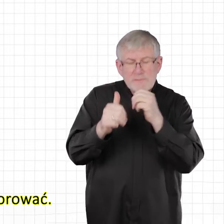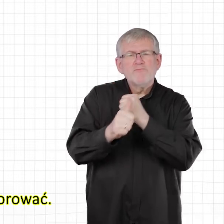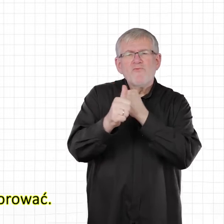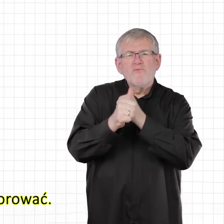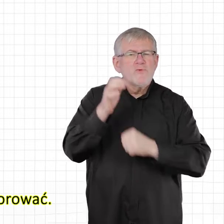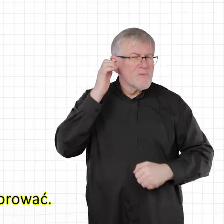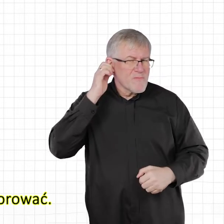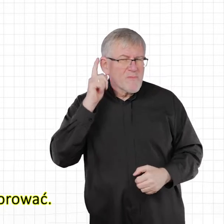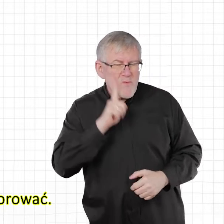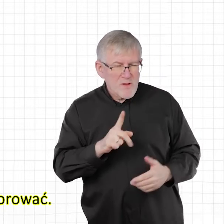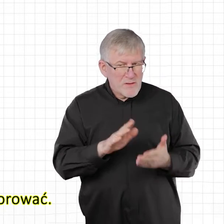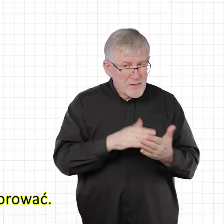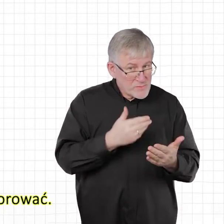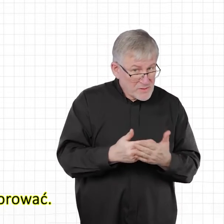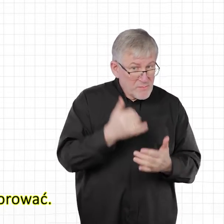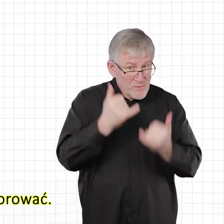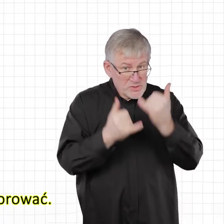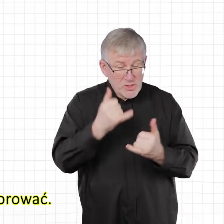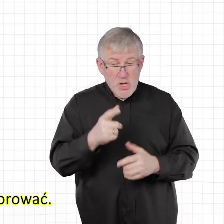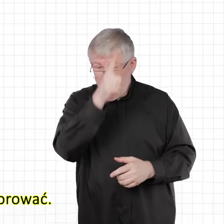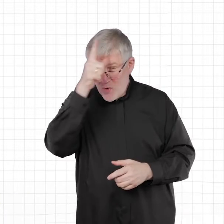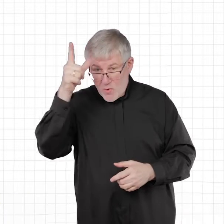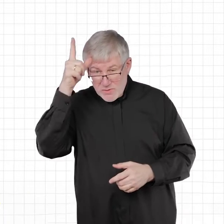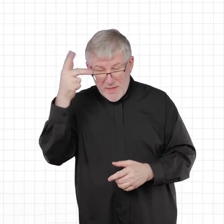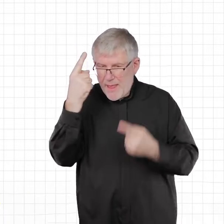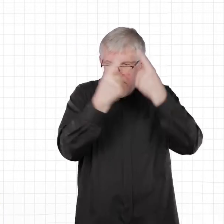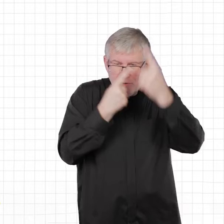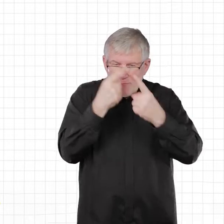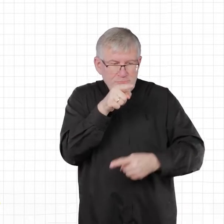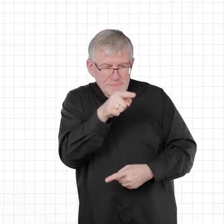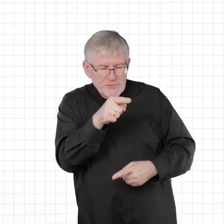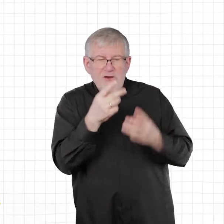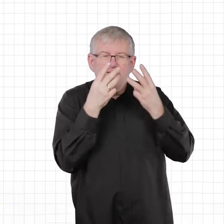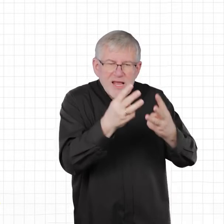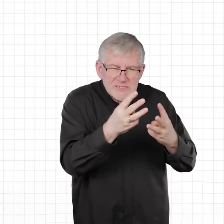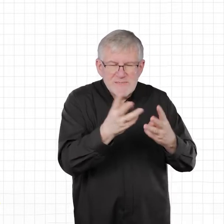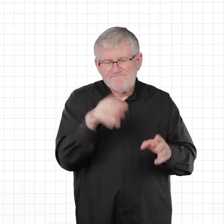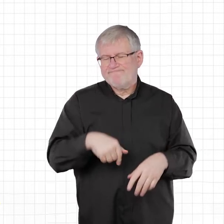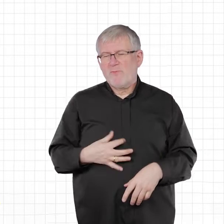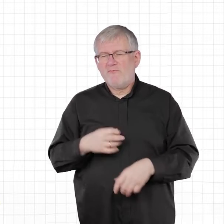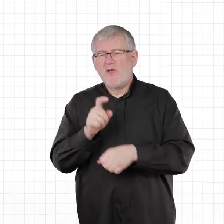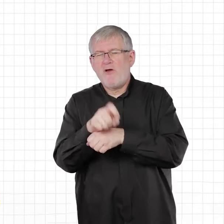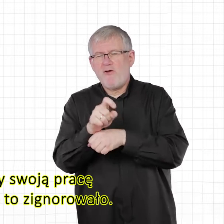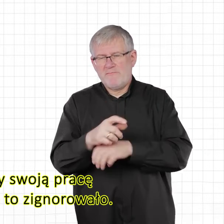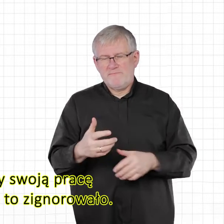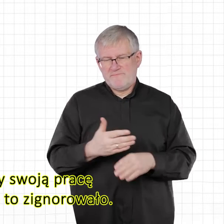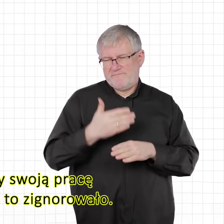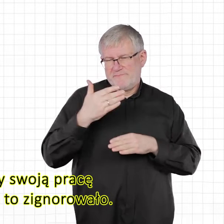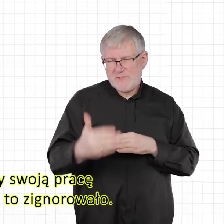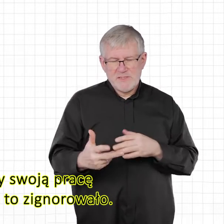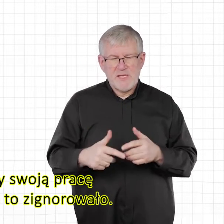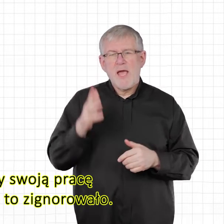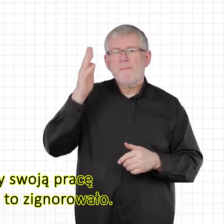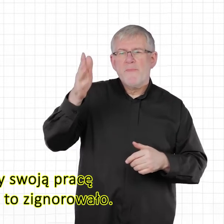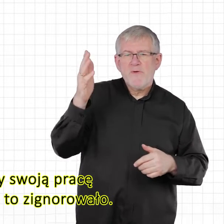hard to ignore the group, and if the group is loud, something will change. as Bryndís was saying, when all the